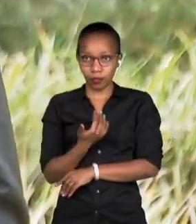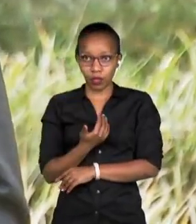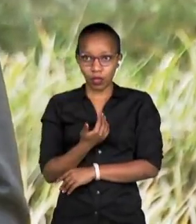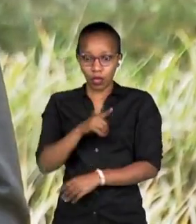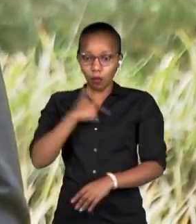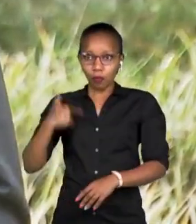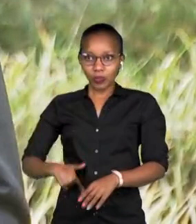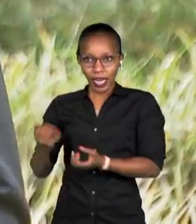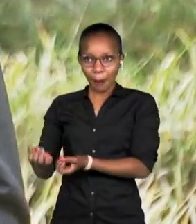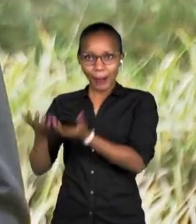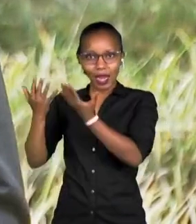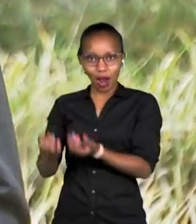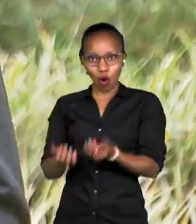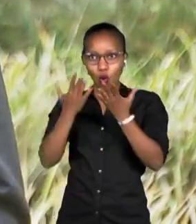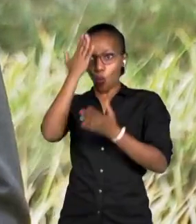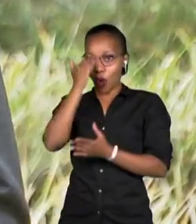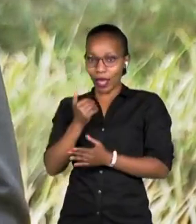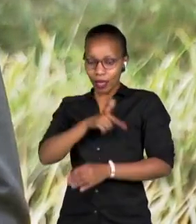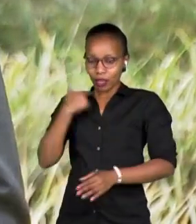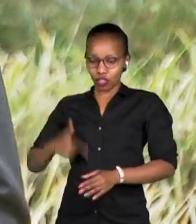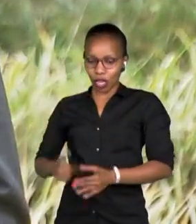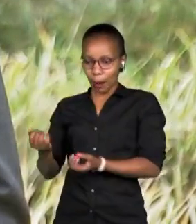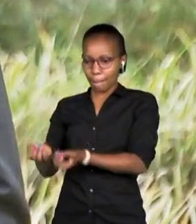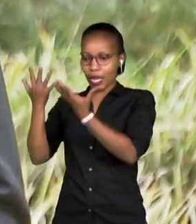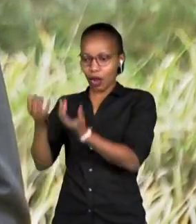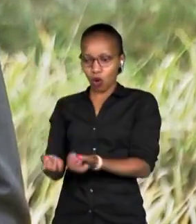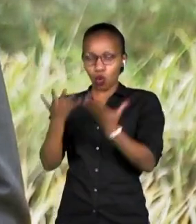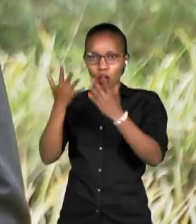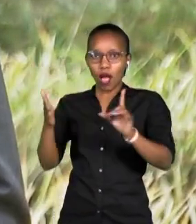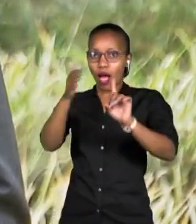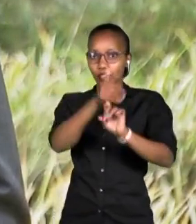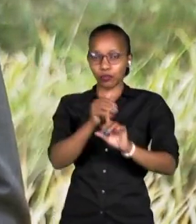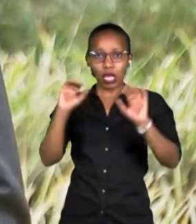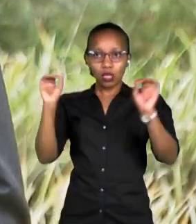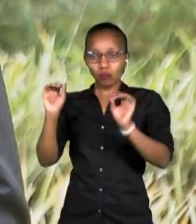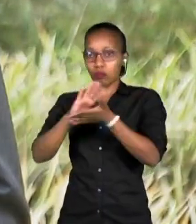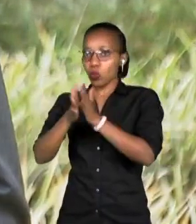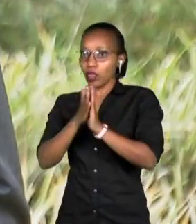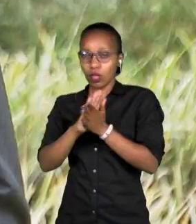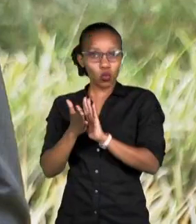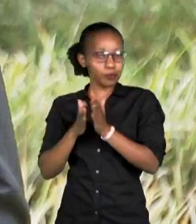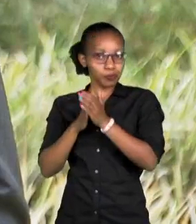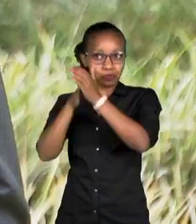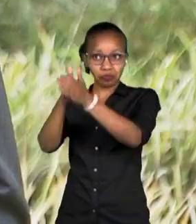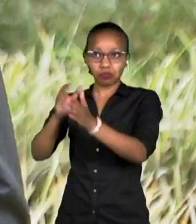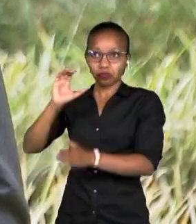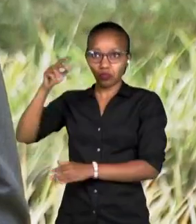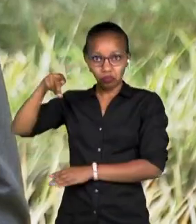China miracle, because the China miracle would not have been possible without the leadership of